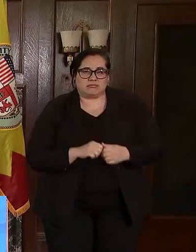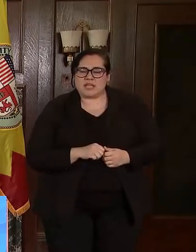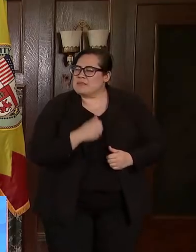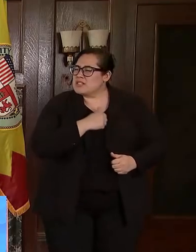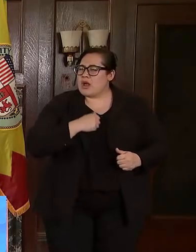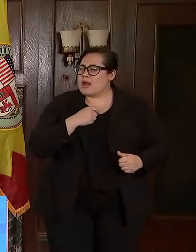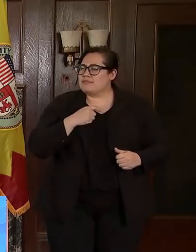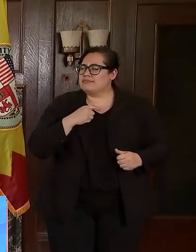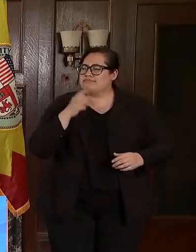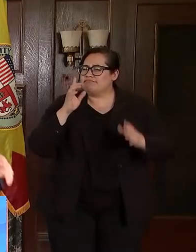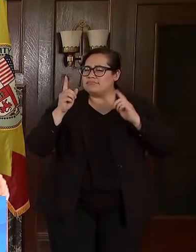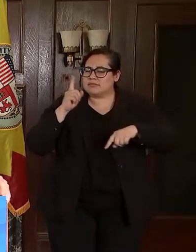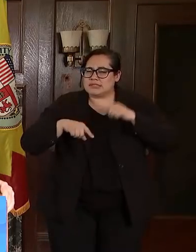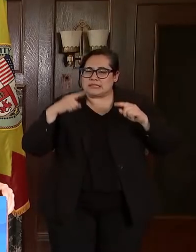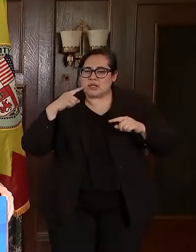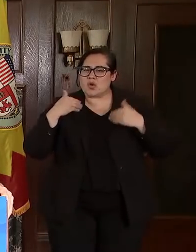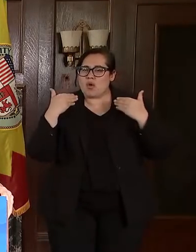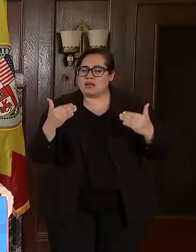Sorry, I couldn't quite hear, but go ahead.